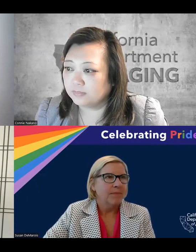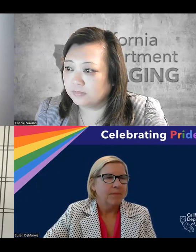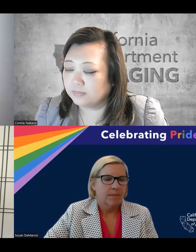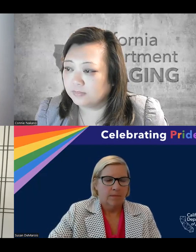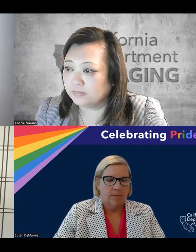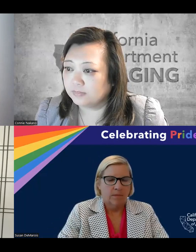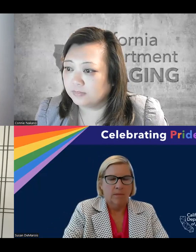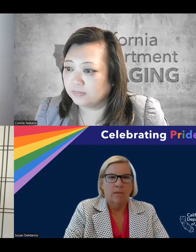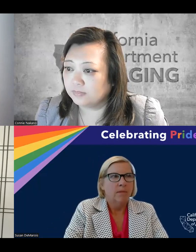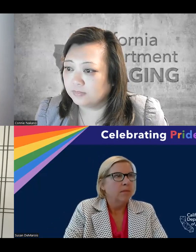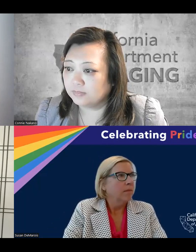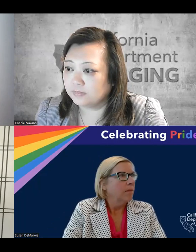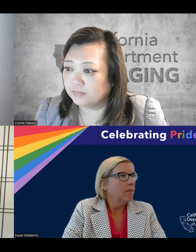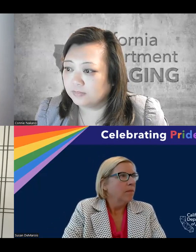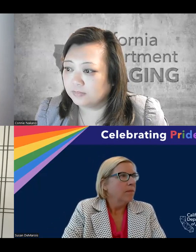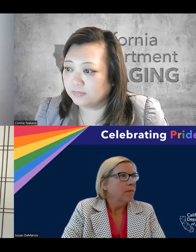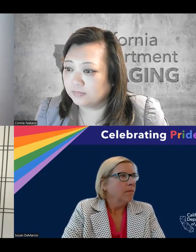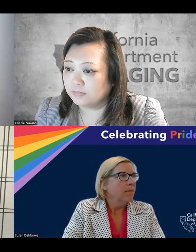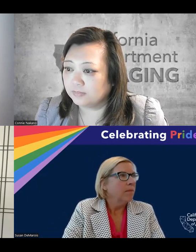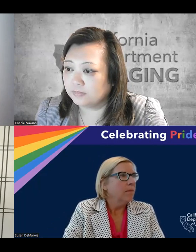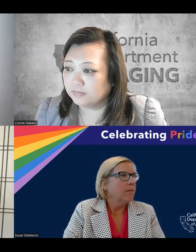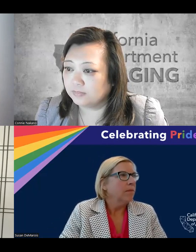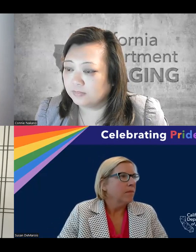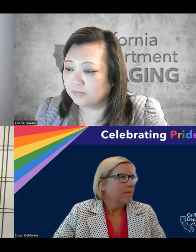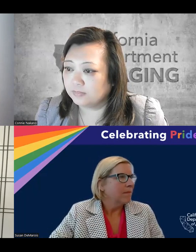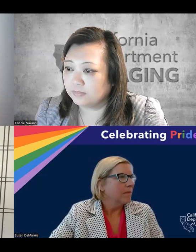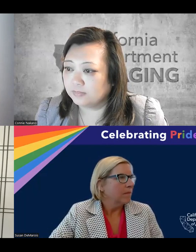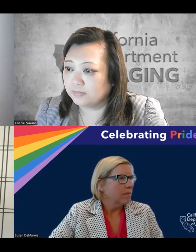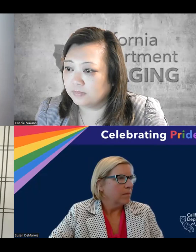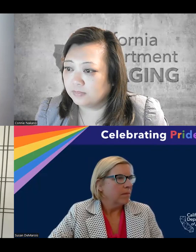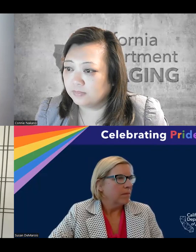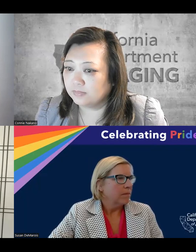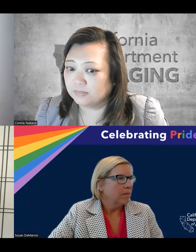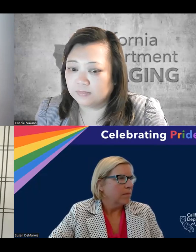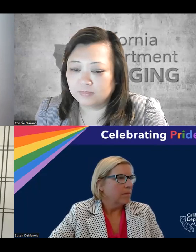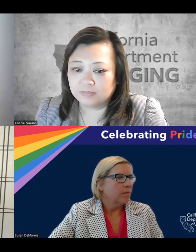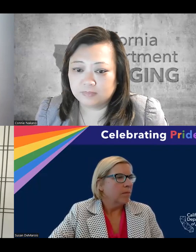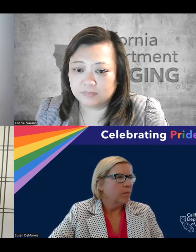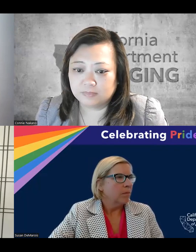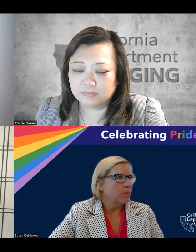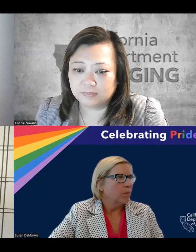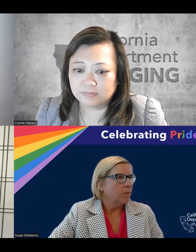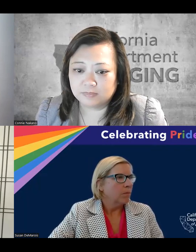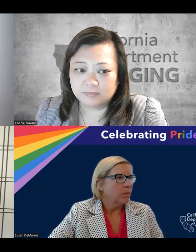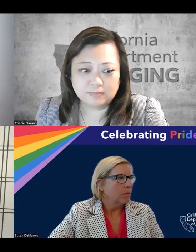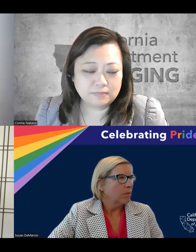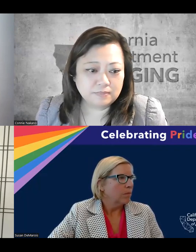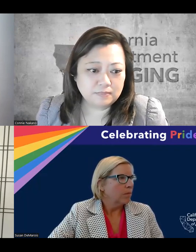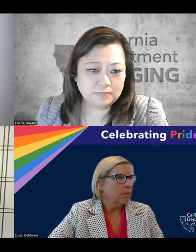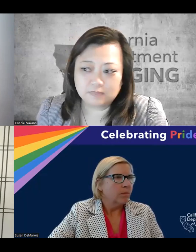in the vision section. But that was a big theme around socially connected